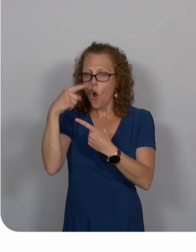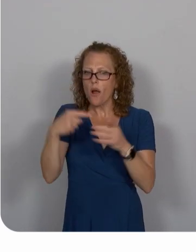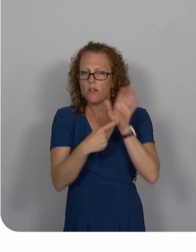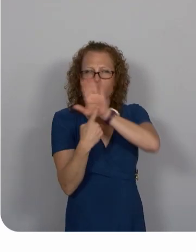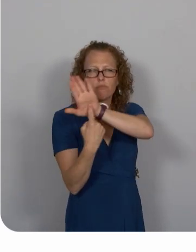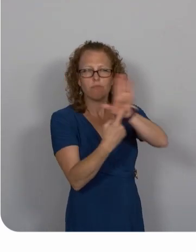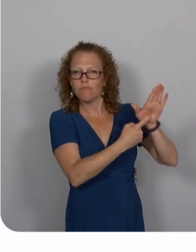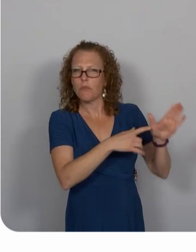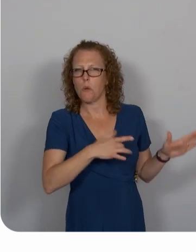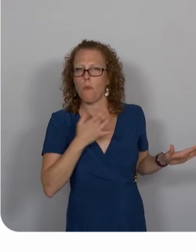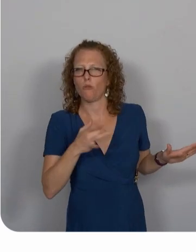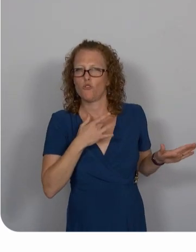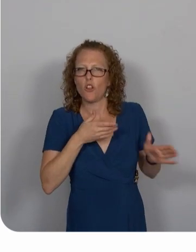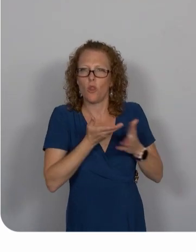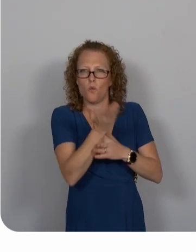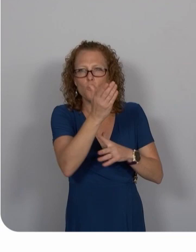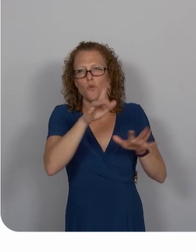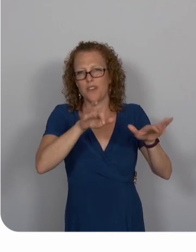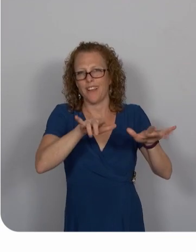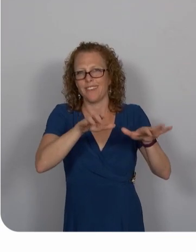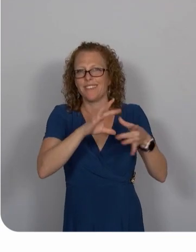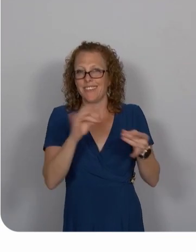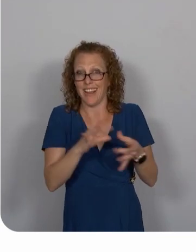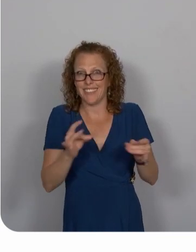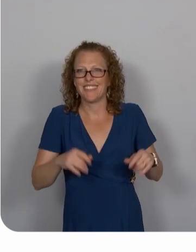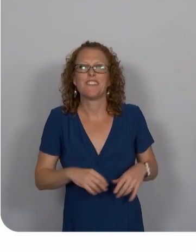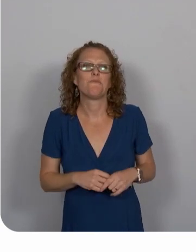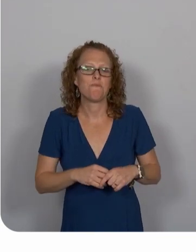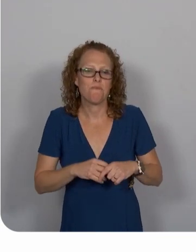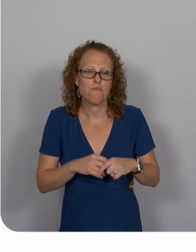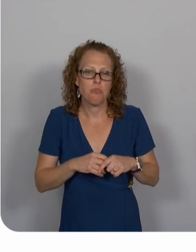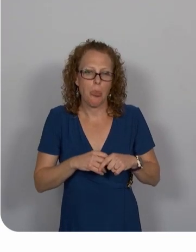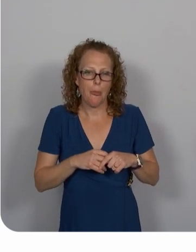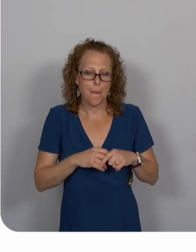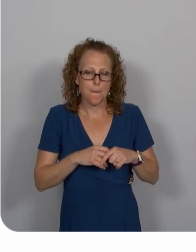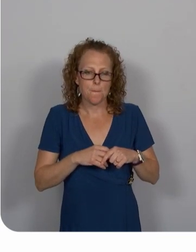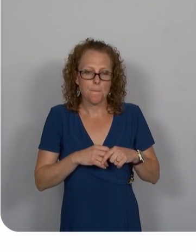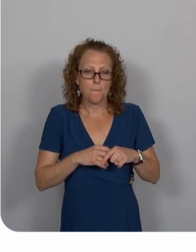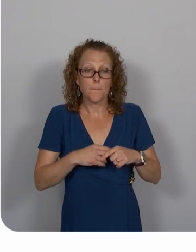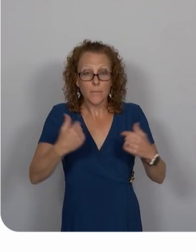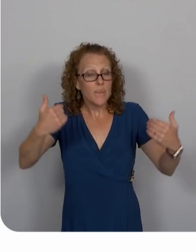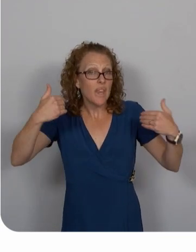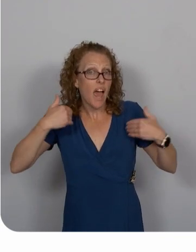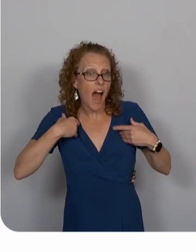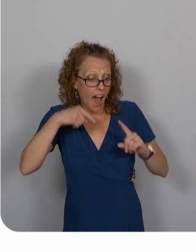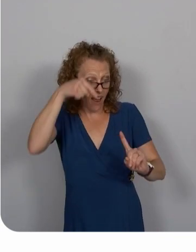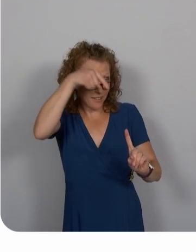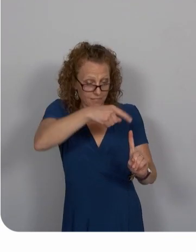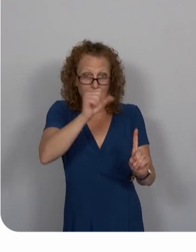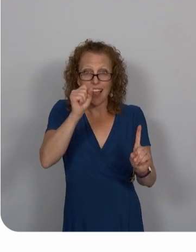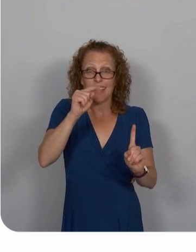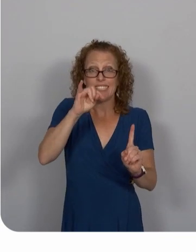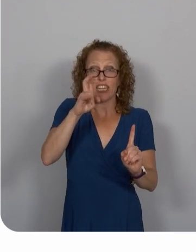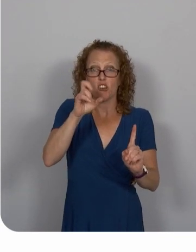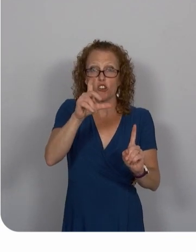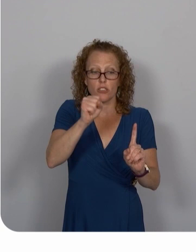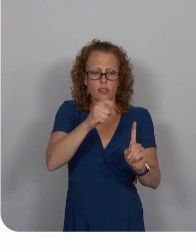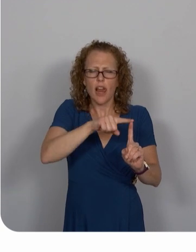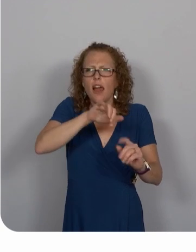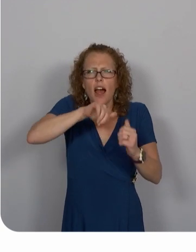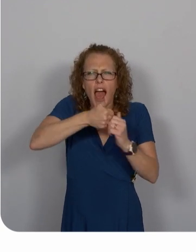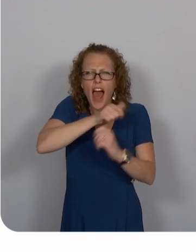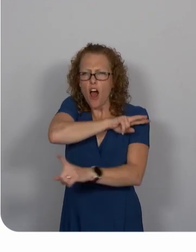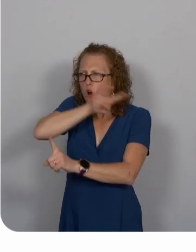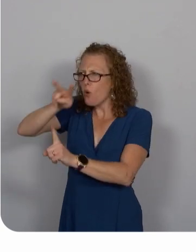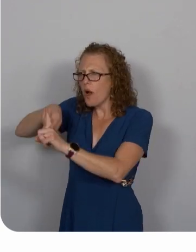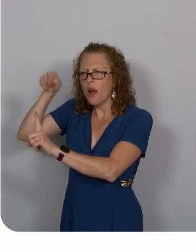apps. We wanted to take this extremely popular feature and reimagine it with AI to provide people infinitely more